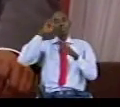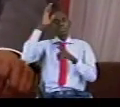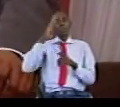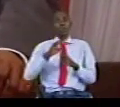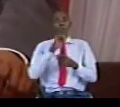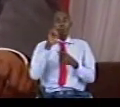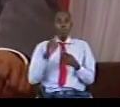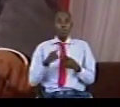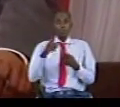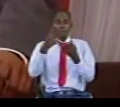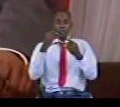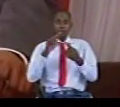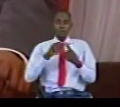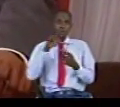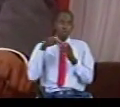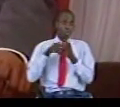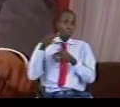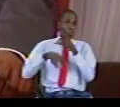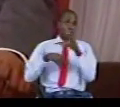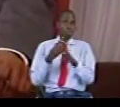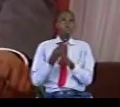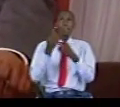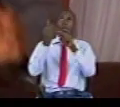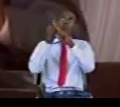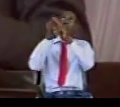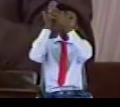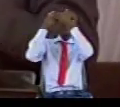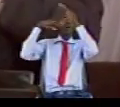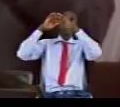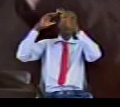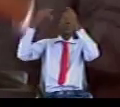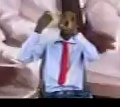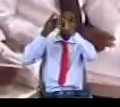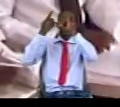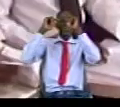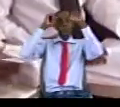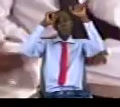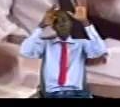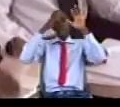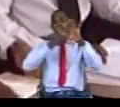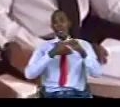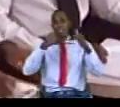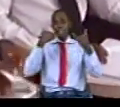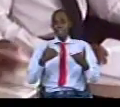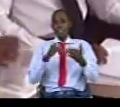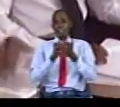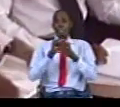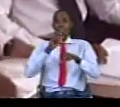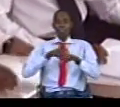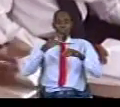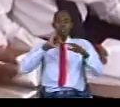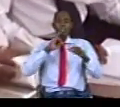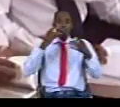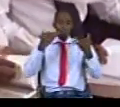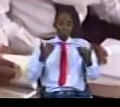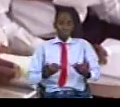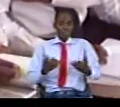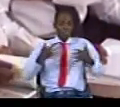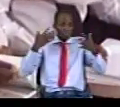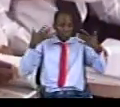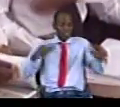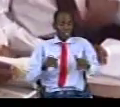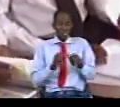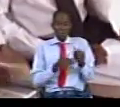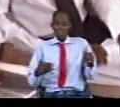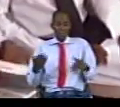this world, he came from heaven. He came from the Father. And now that the time has come, he's finished everything he was doing here, was going